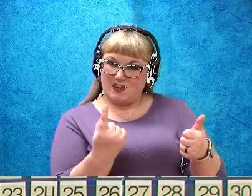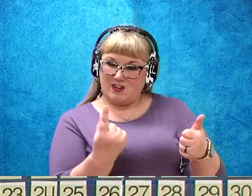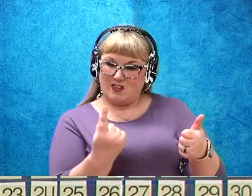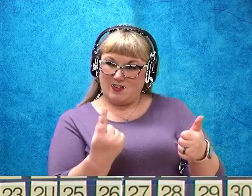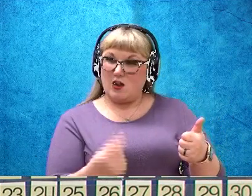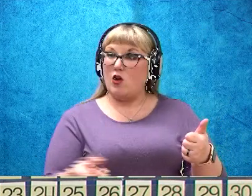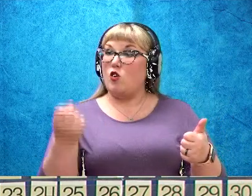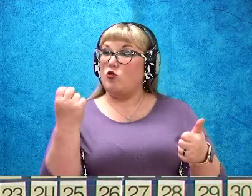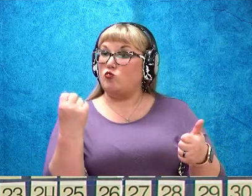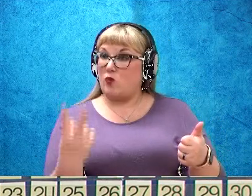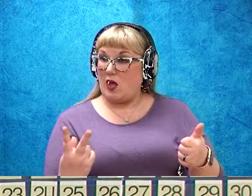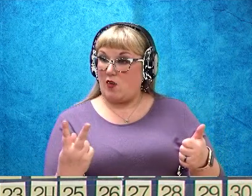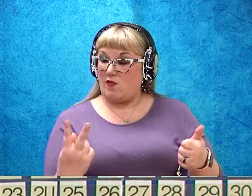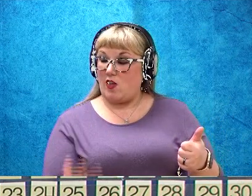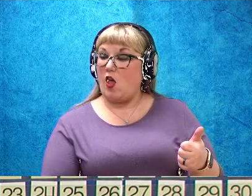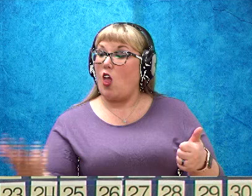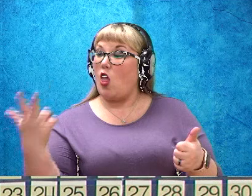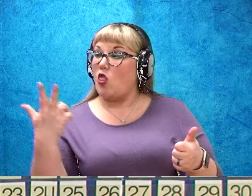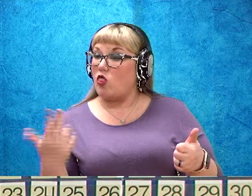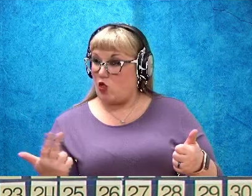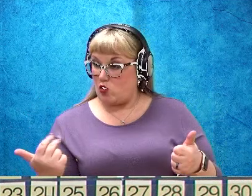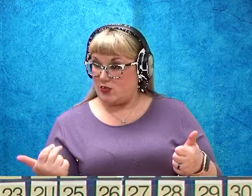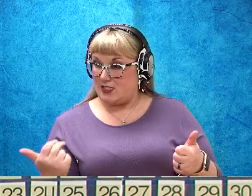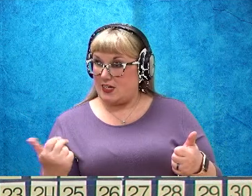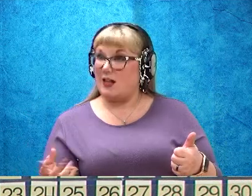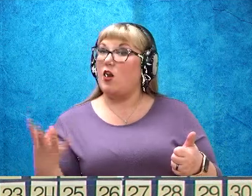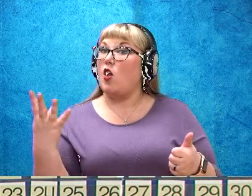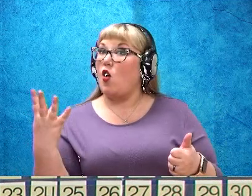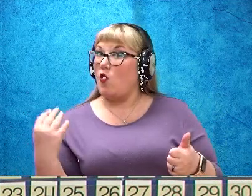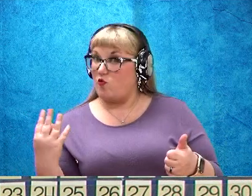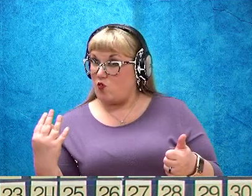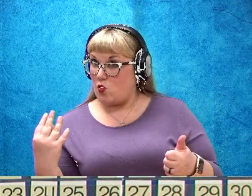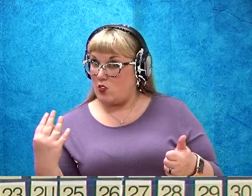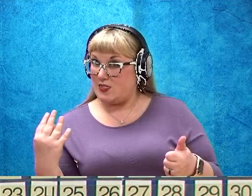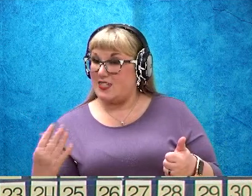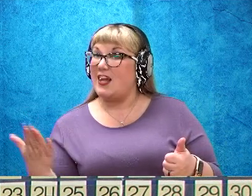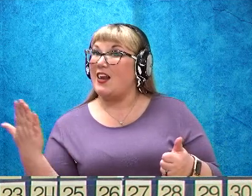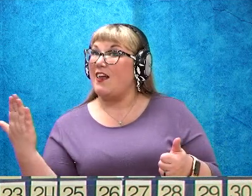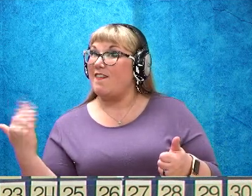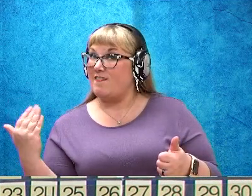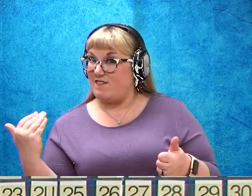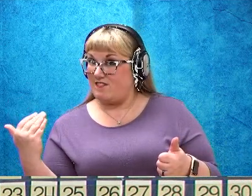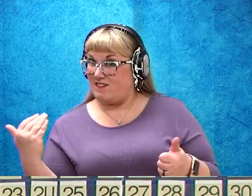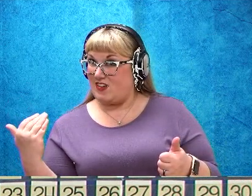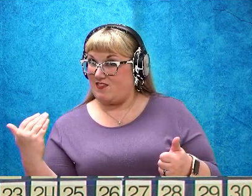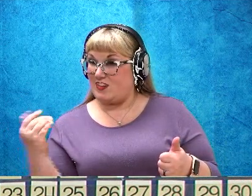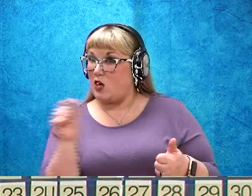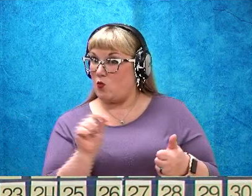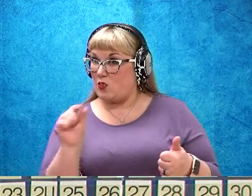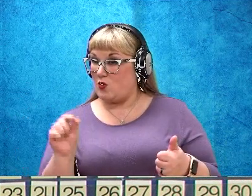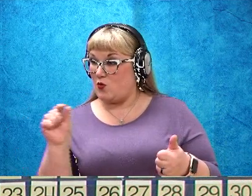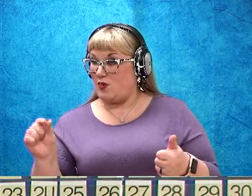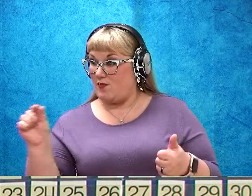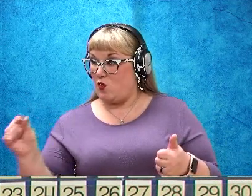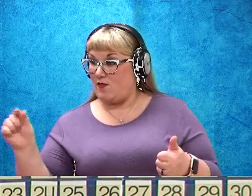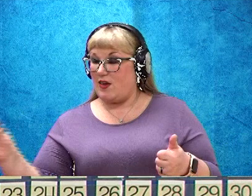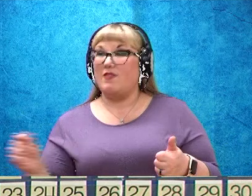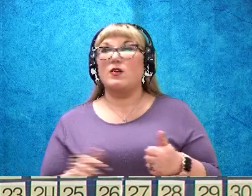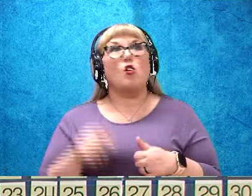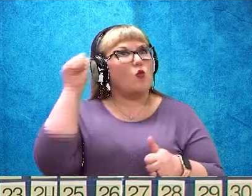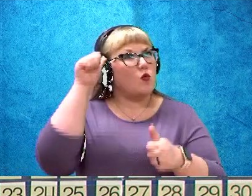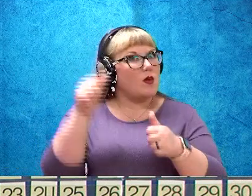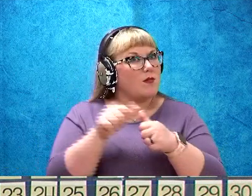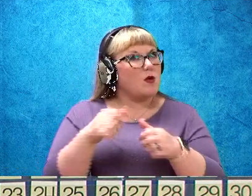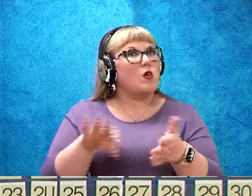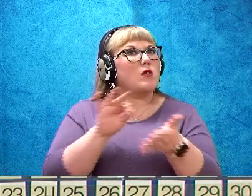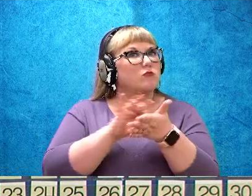11, 12, 13, 14, 15. Remember, when you